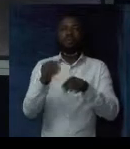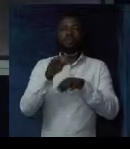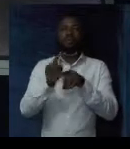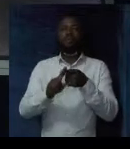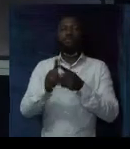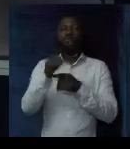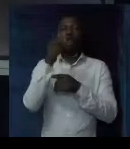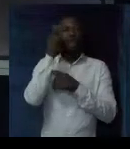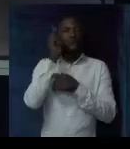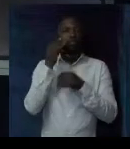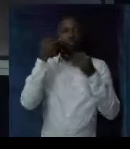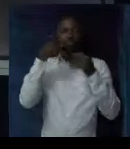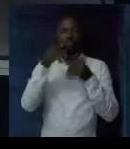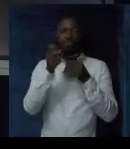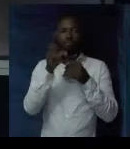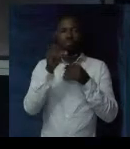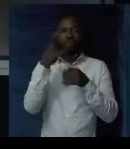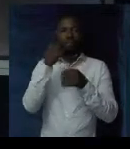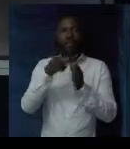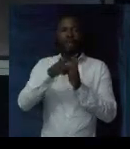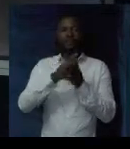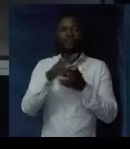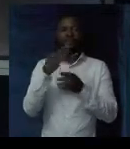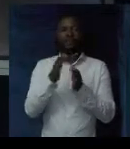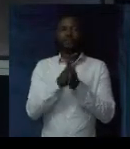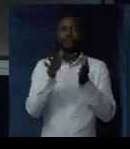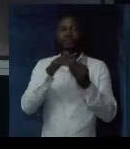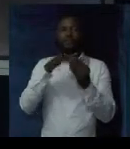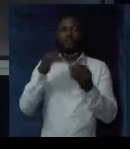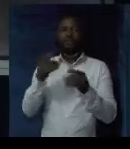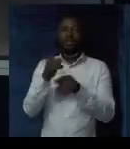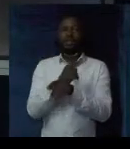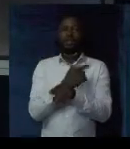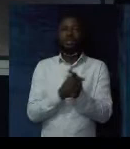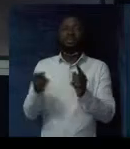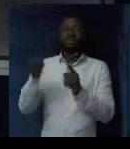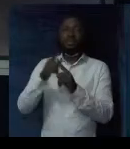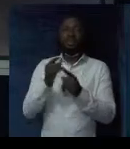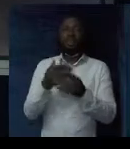over to Uncle Popo for the revision session of the general studies lesson.